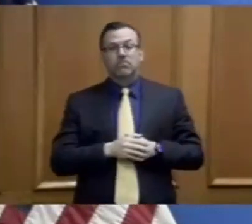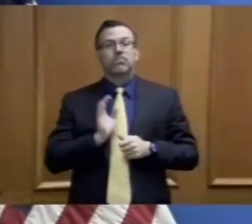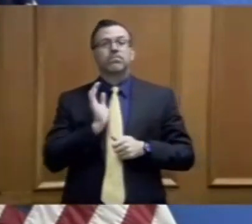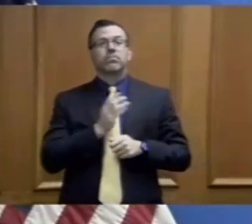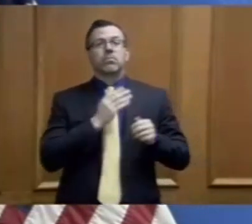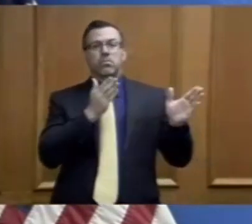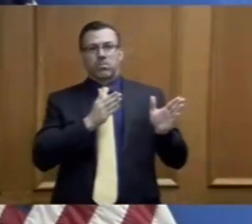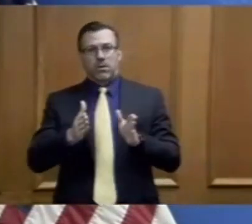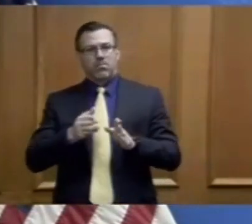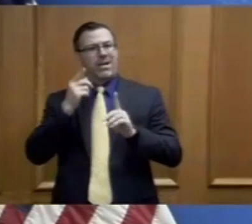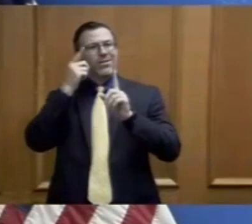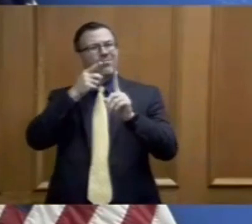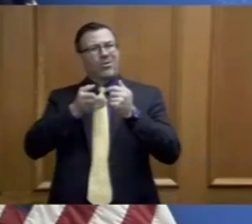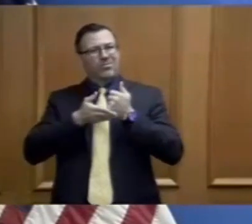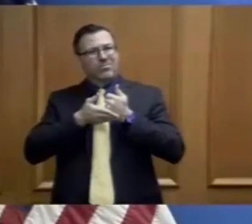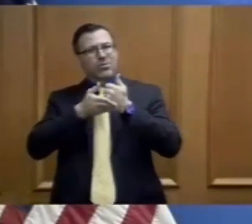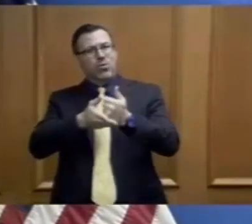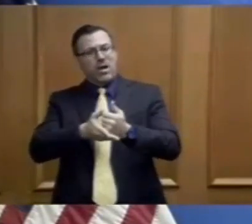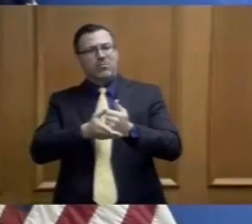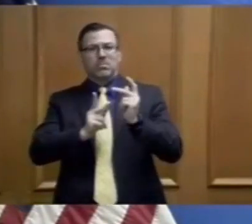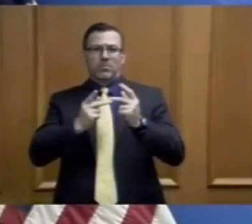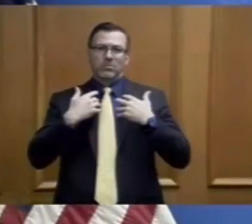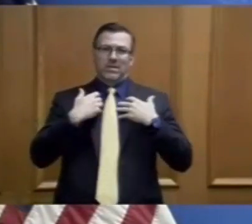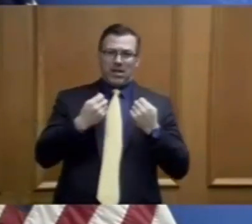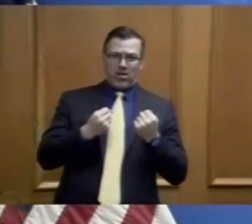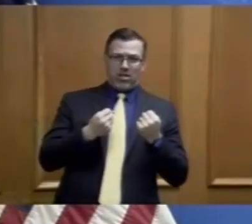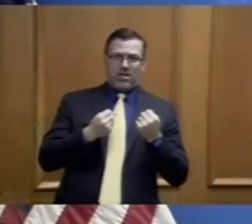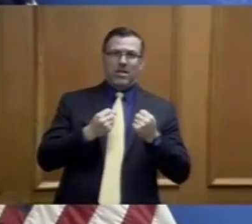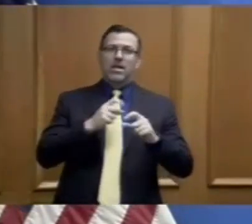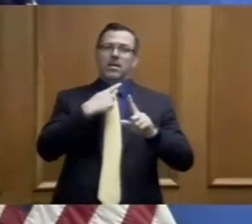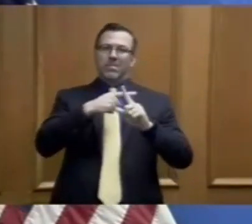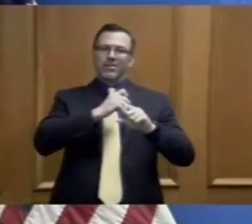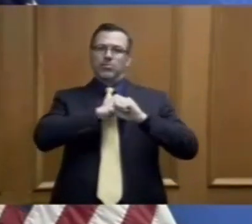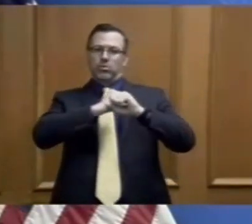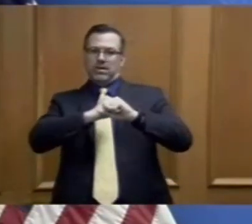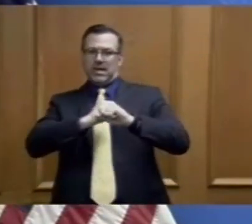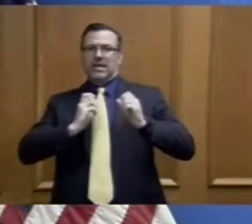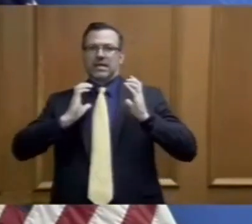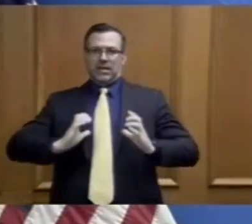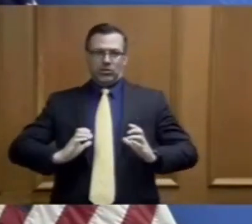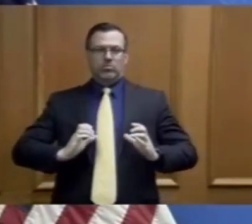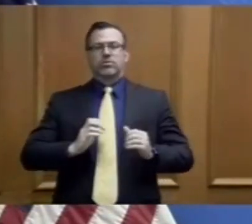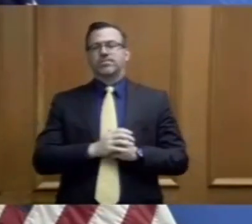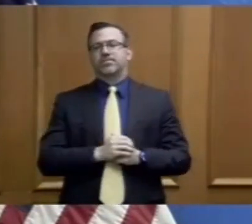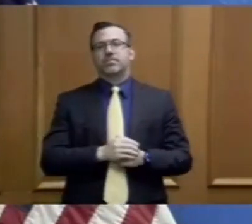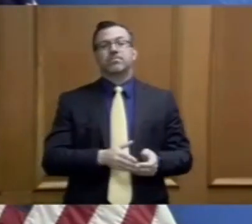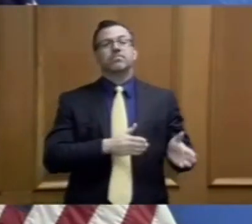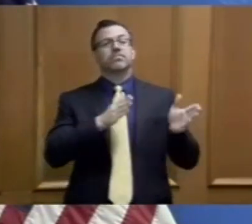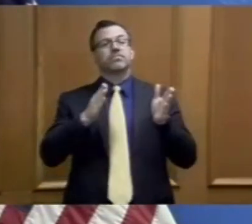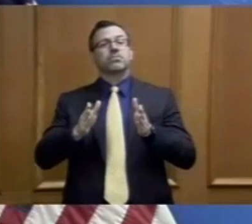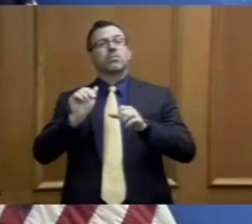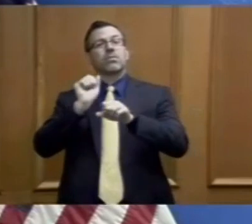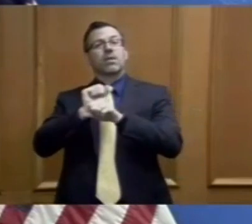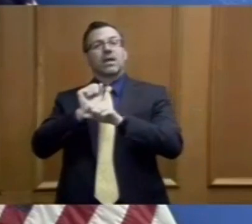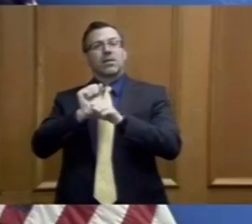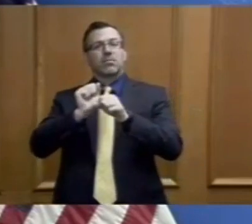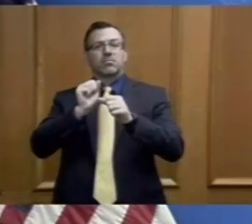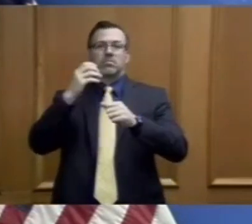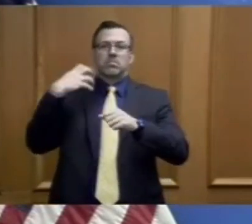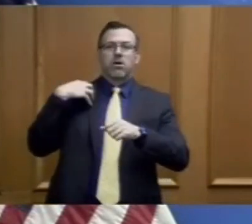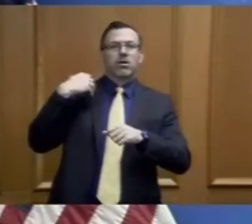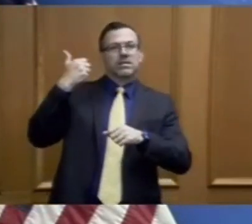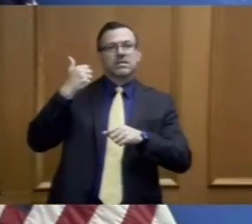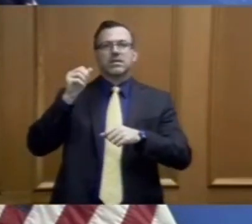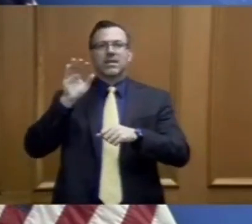protect consumers while securing their livelihoods. The plan also asks employees to commit to protecting themselves,